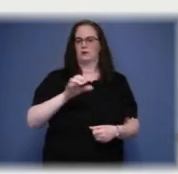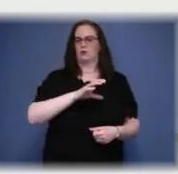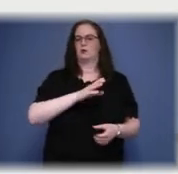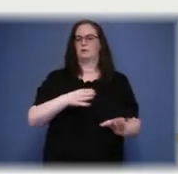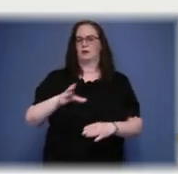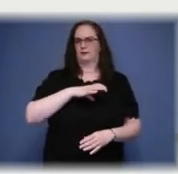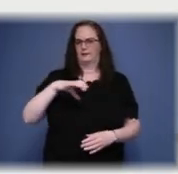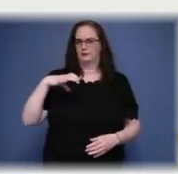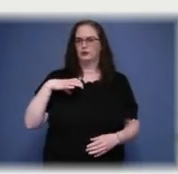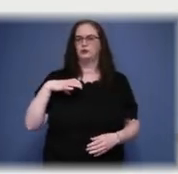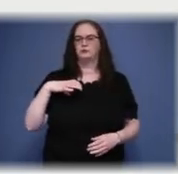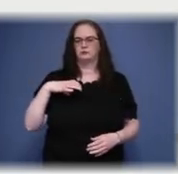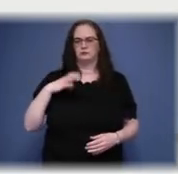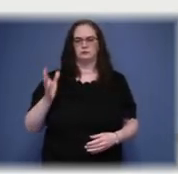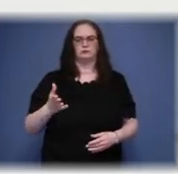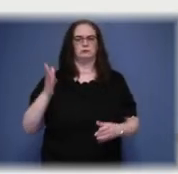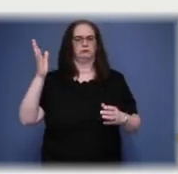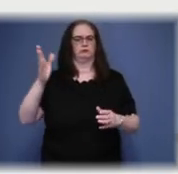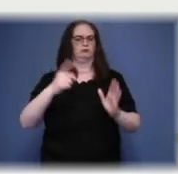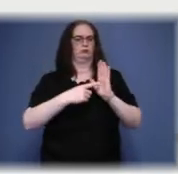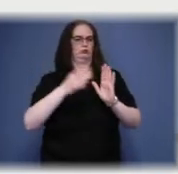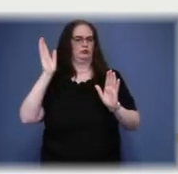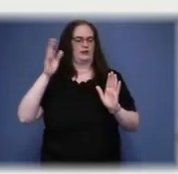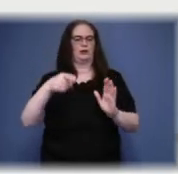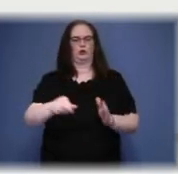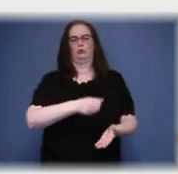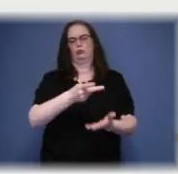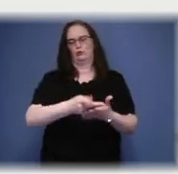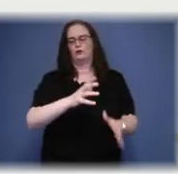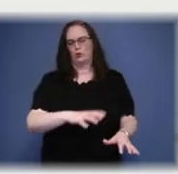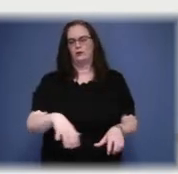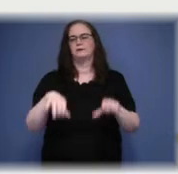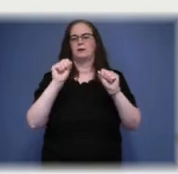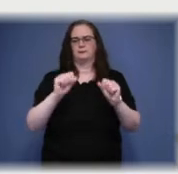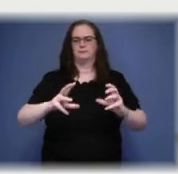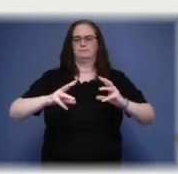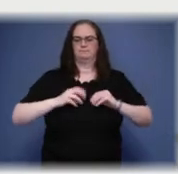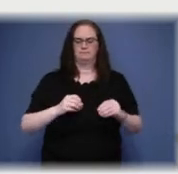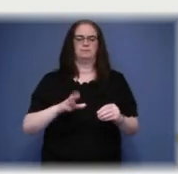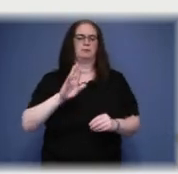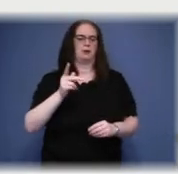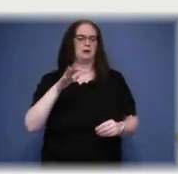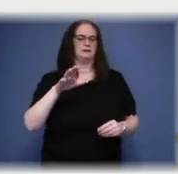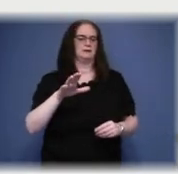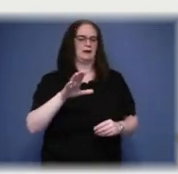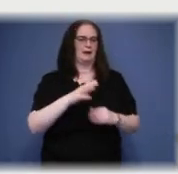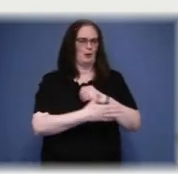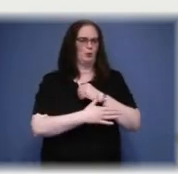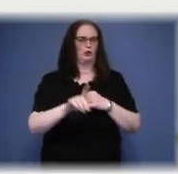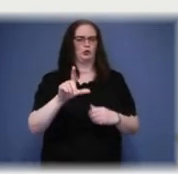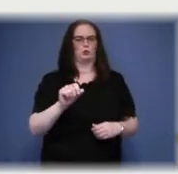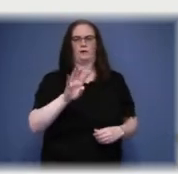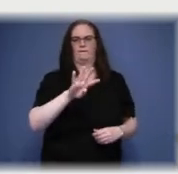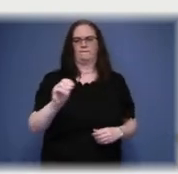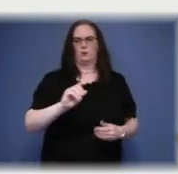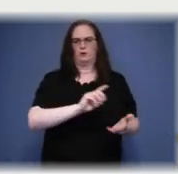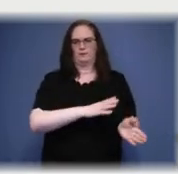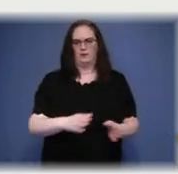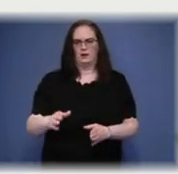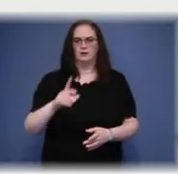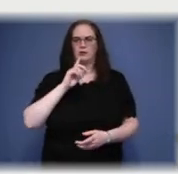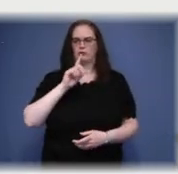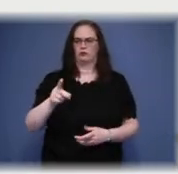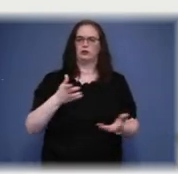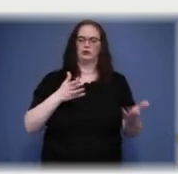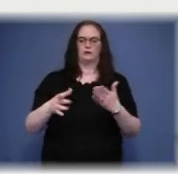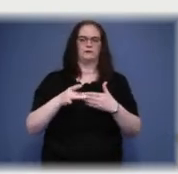Commission presented to you, and you approved or adopted the Bucks County 2040 plan that really